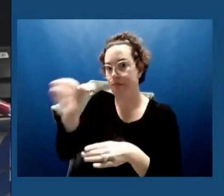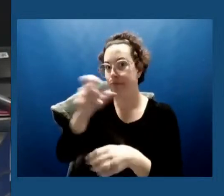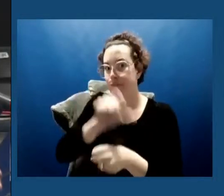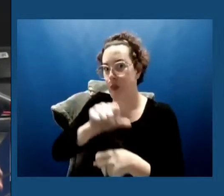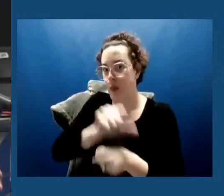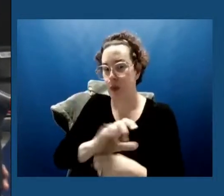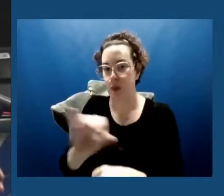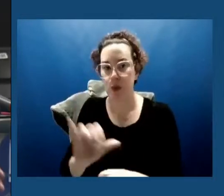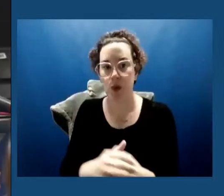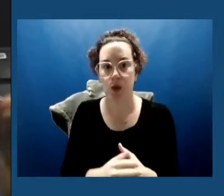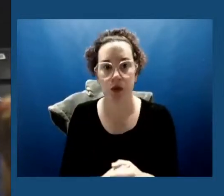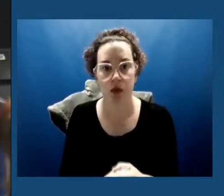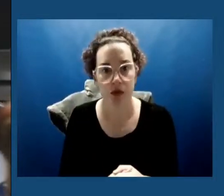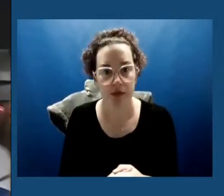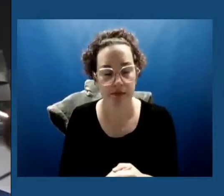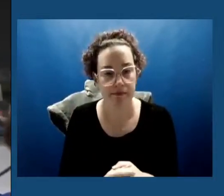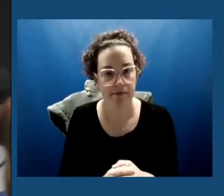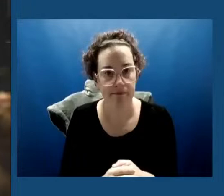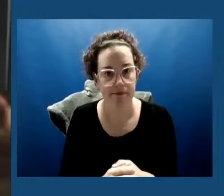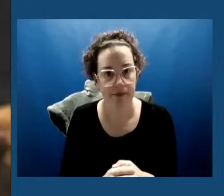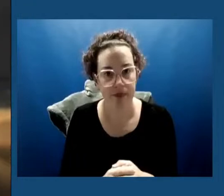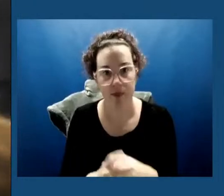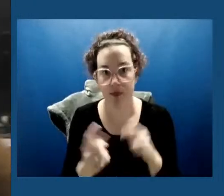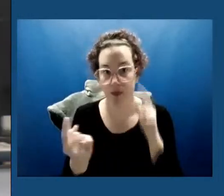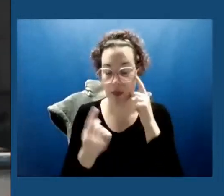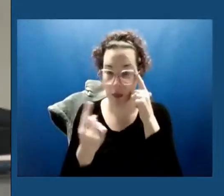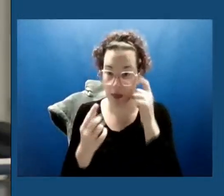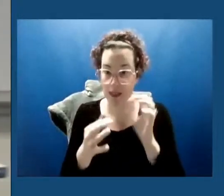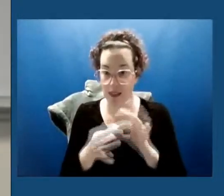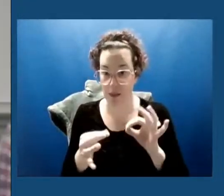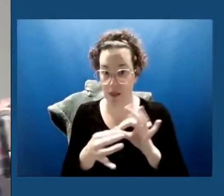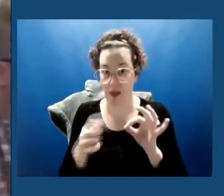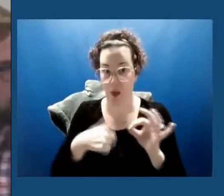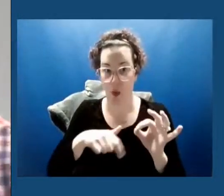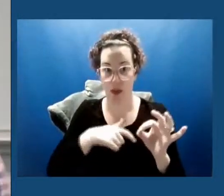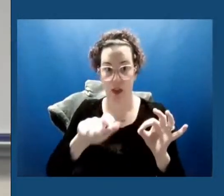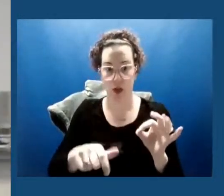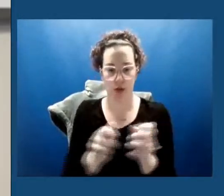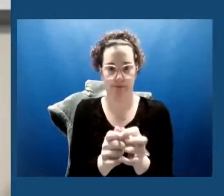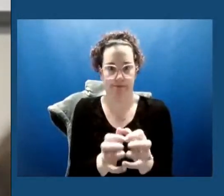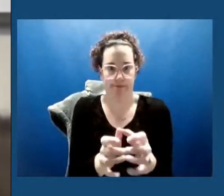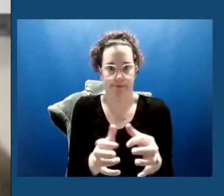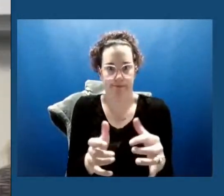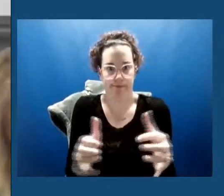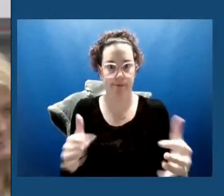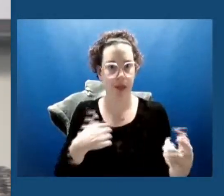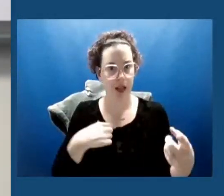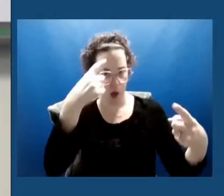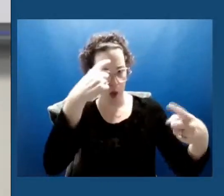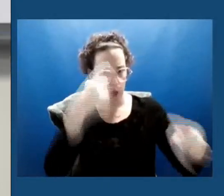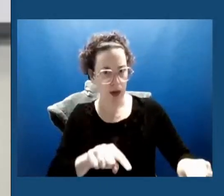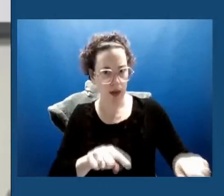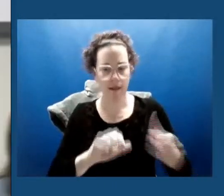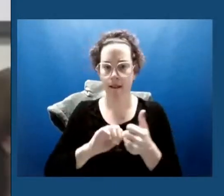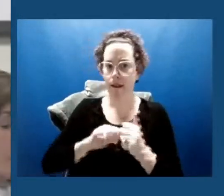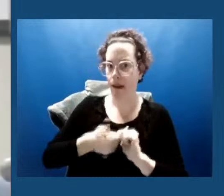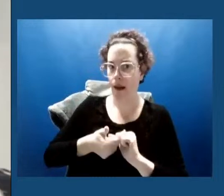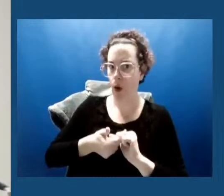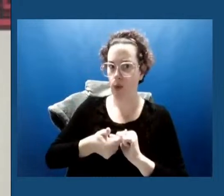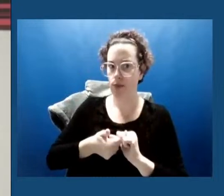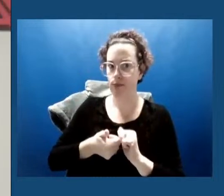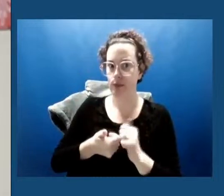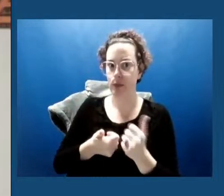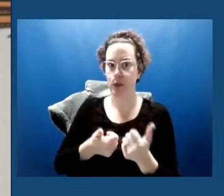the governor said something that, we should expand this, and I agree. So how do we do that? What do we have to do to expand this throughout